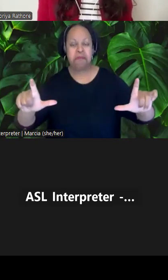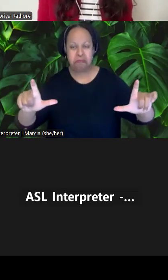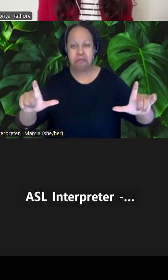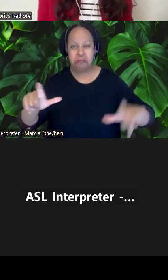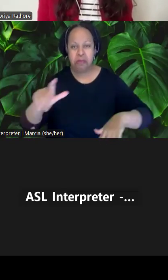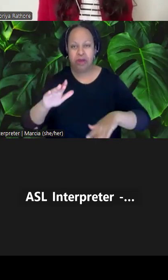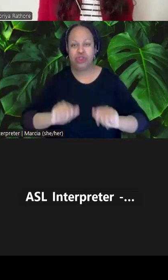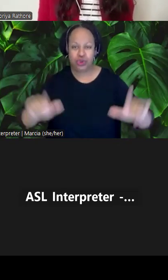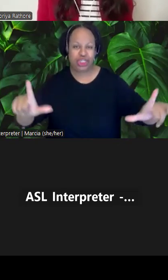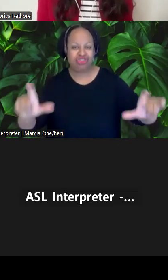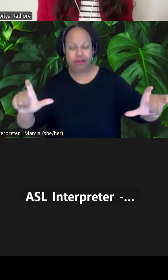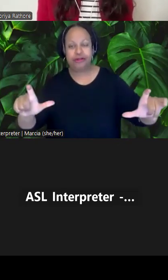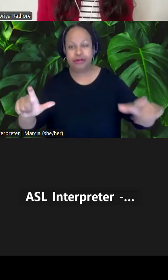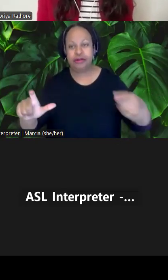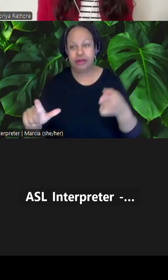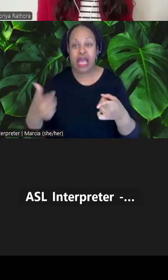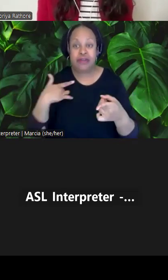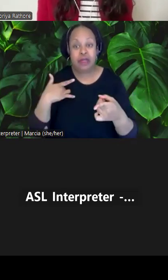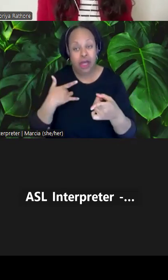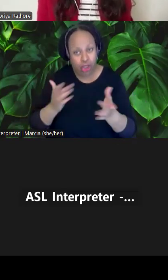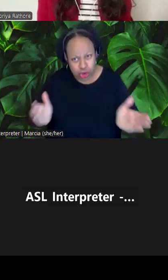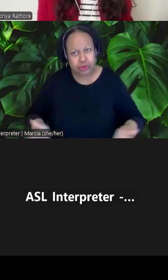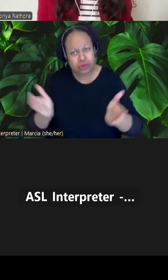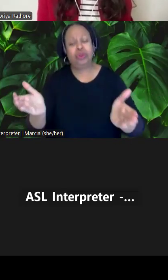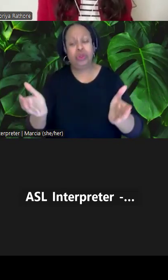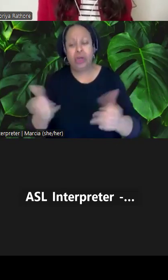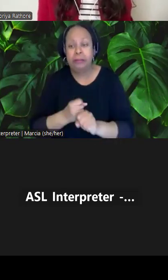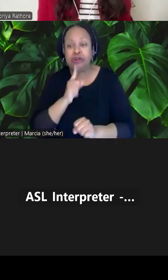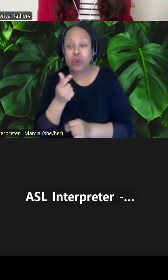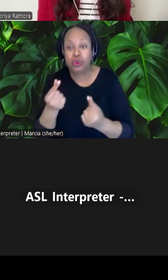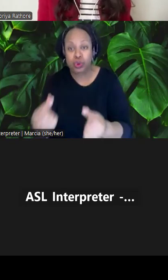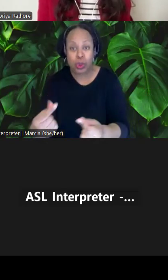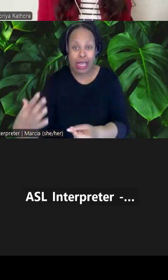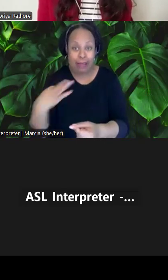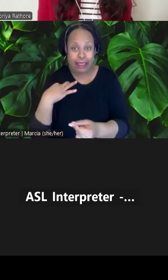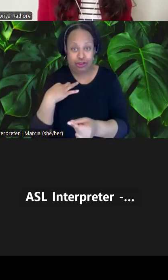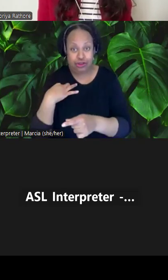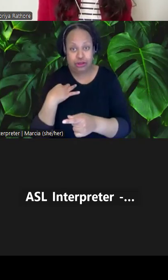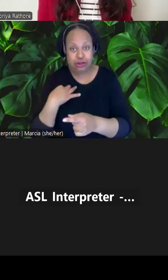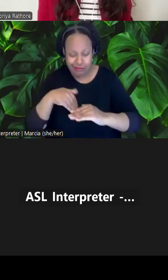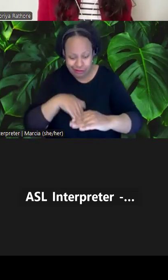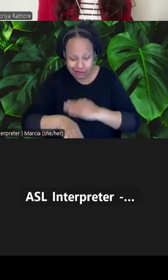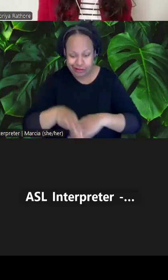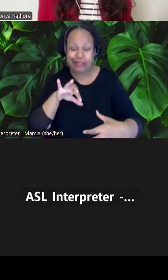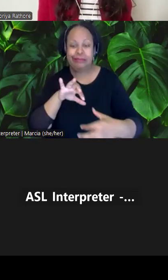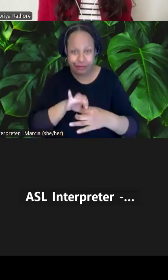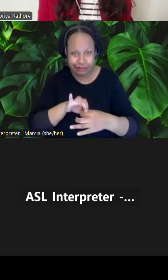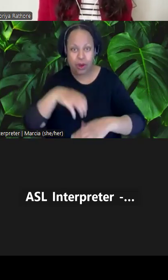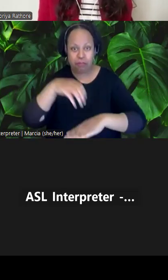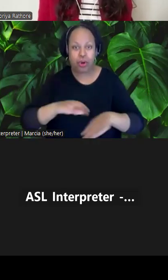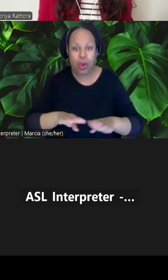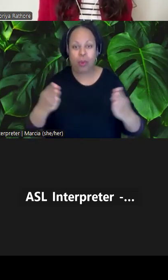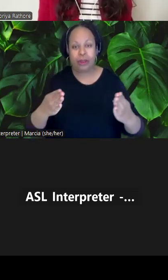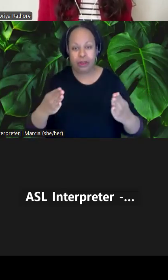application well before the deadline, so that you can have a look at the questions and make sure that you have time to prepare